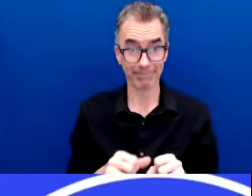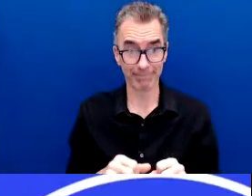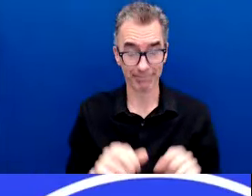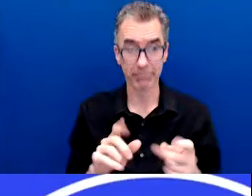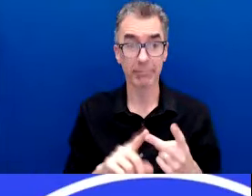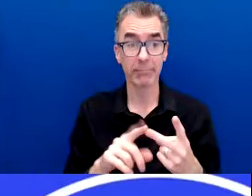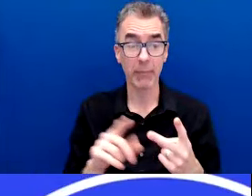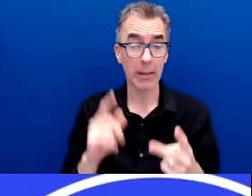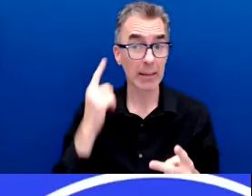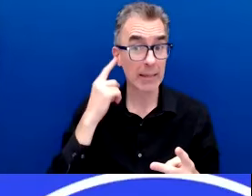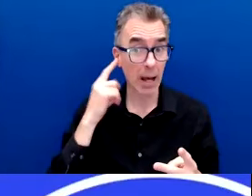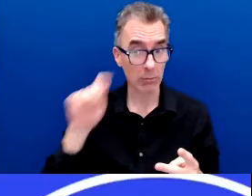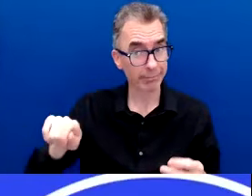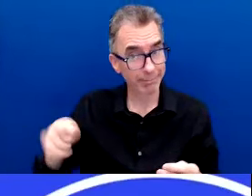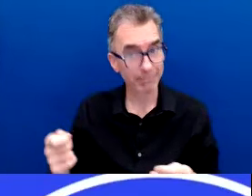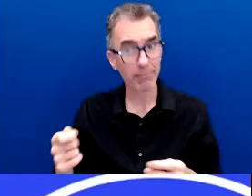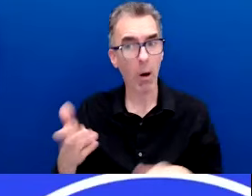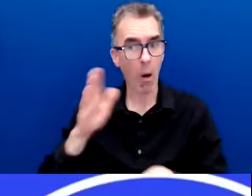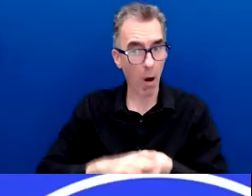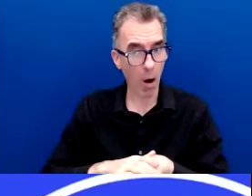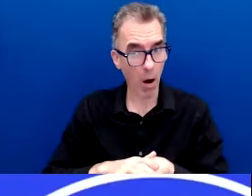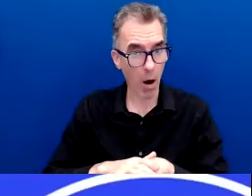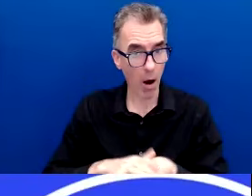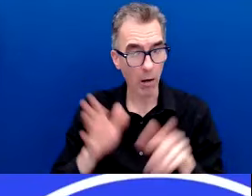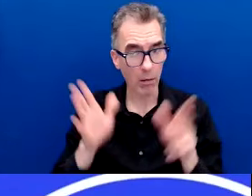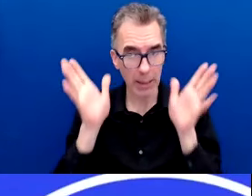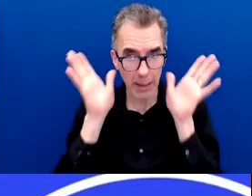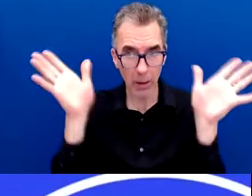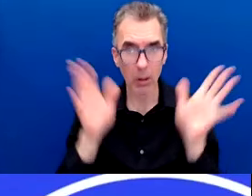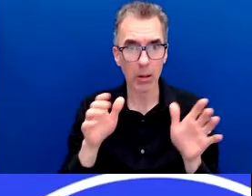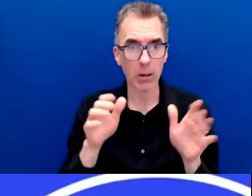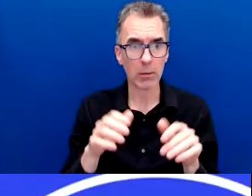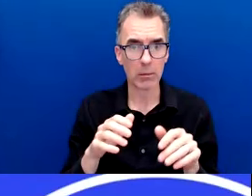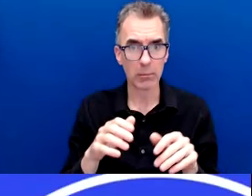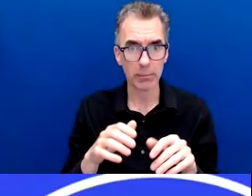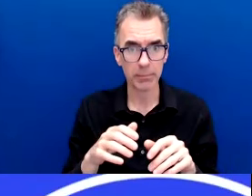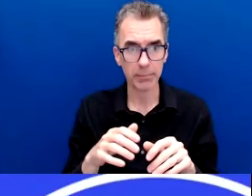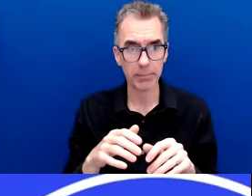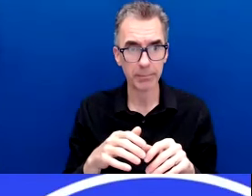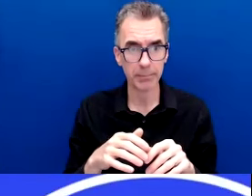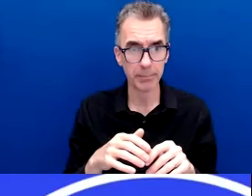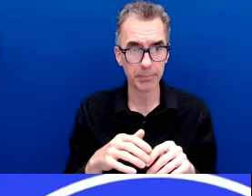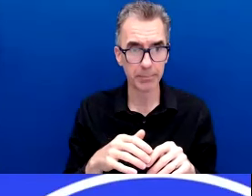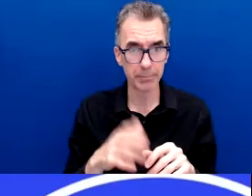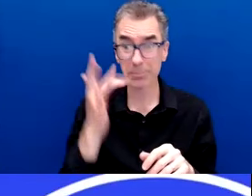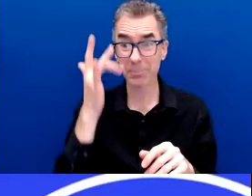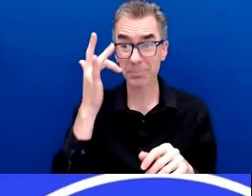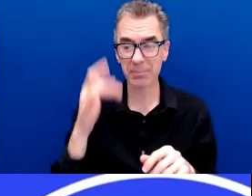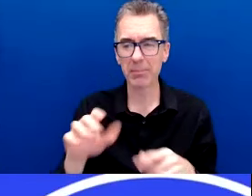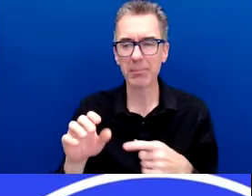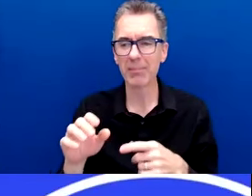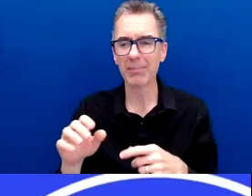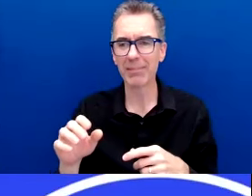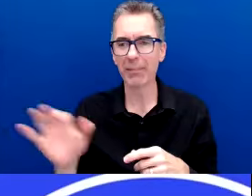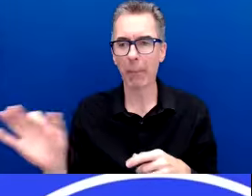on when you go to your video. I spent a lot of time trying to figure out how I didn't do the sound, and I just simply was on mute. That was a fun